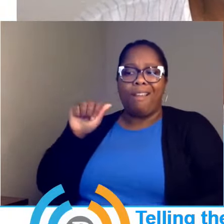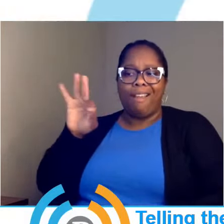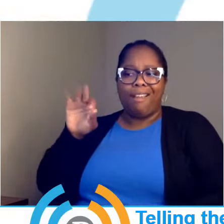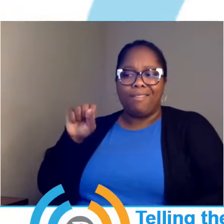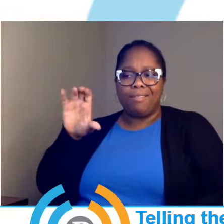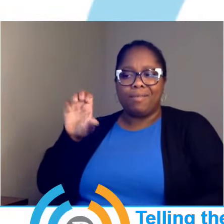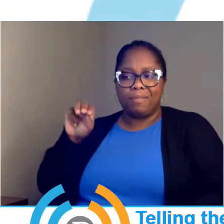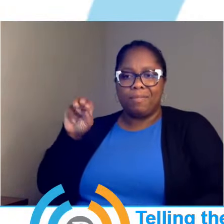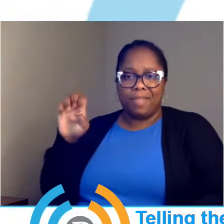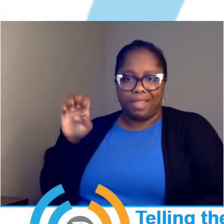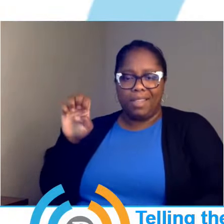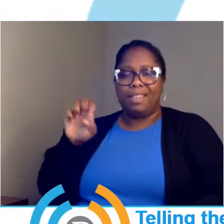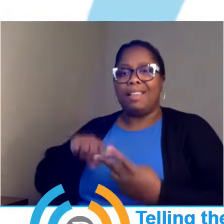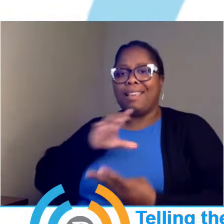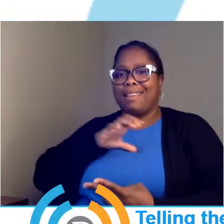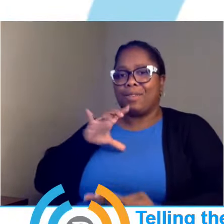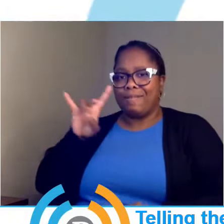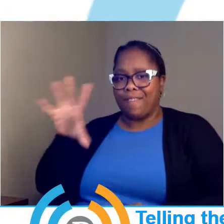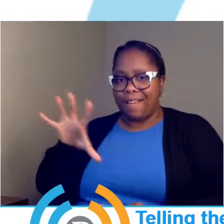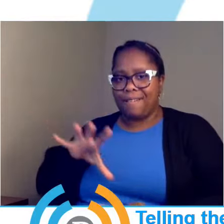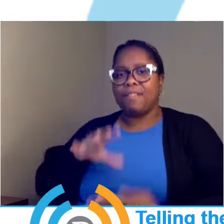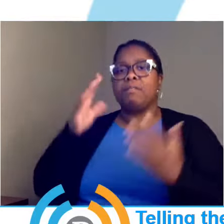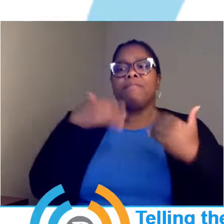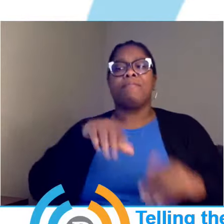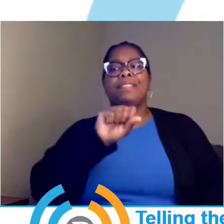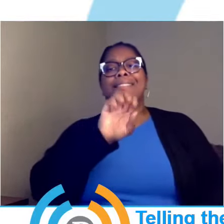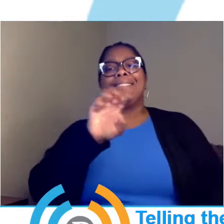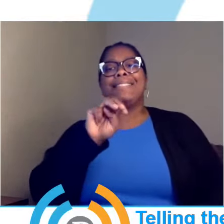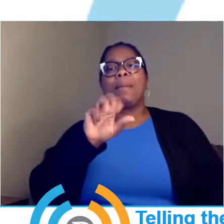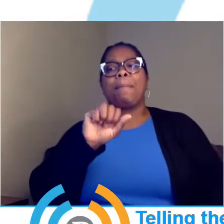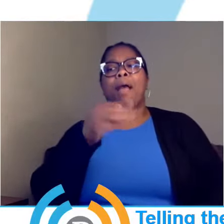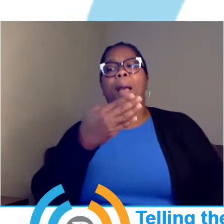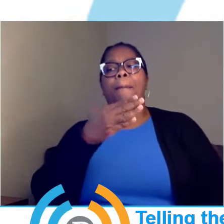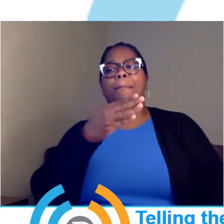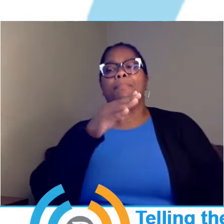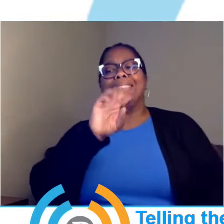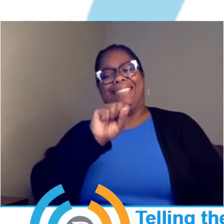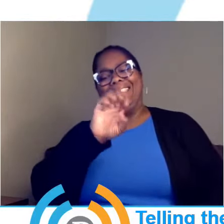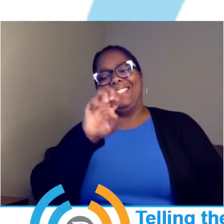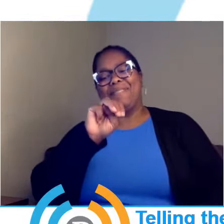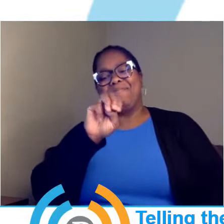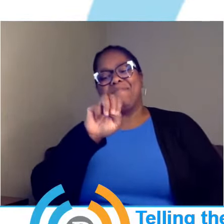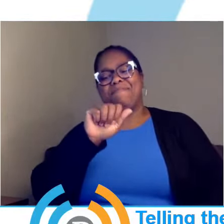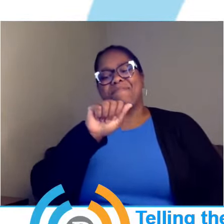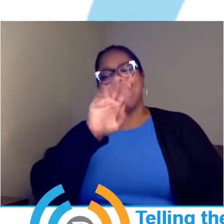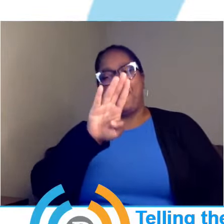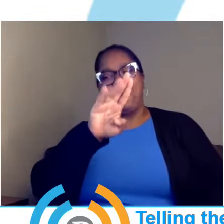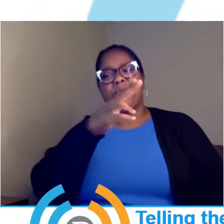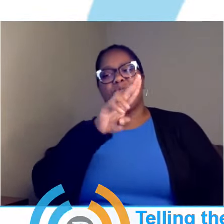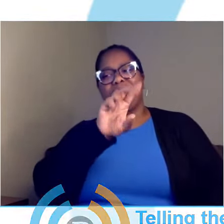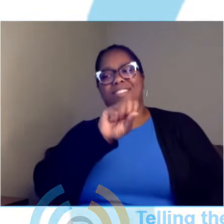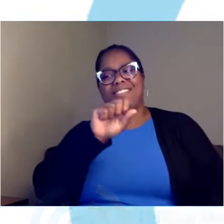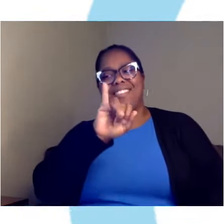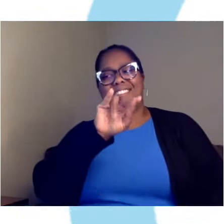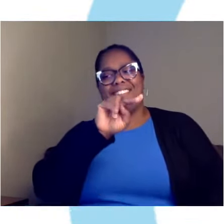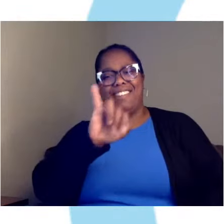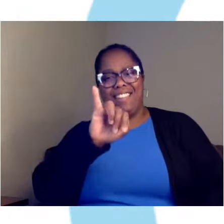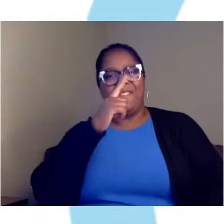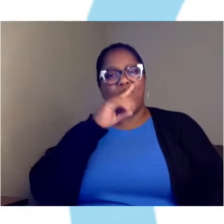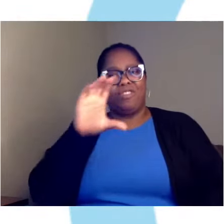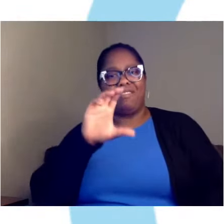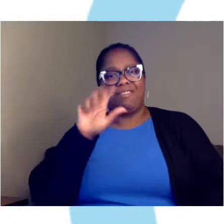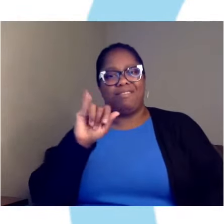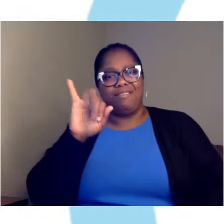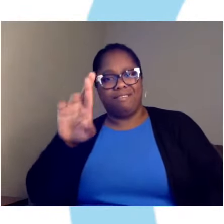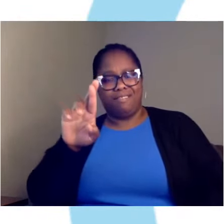Seemab Husseini, who's the vice chair and community organizer for the Oregon chapter of the Council on American Islamic Relations, back into